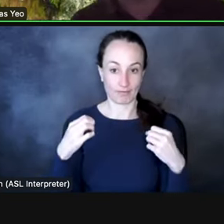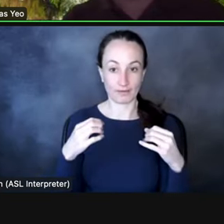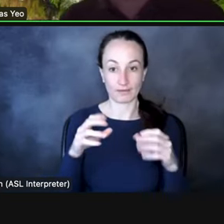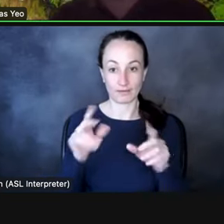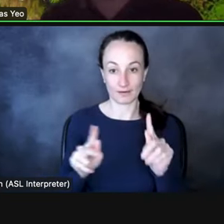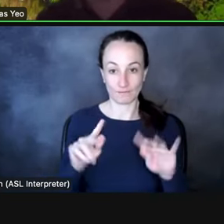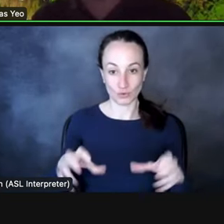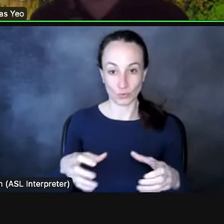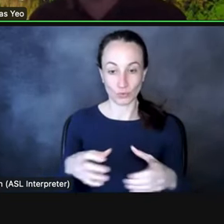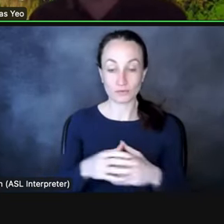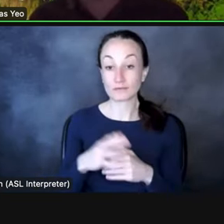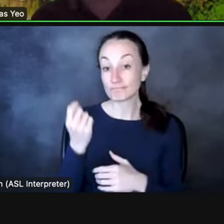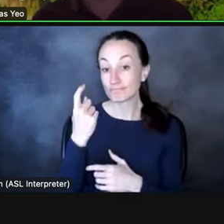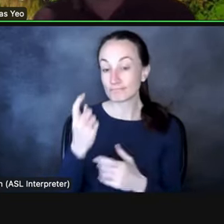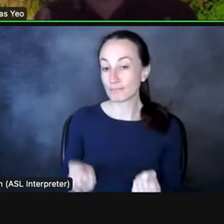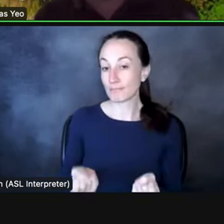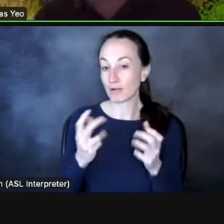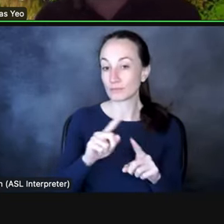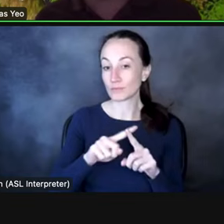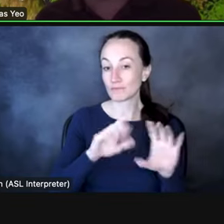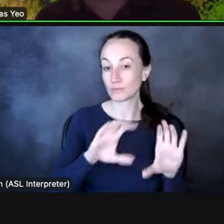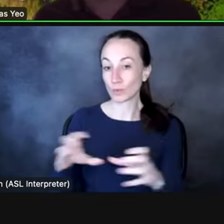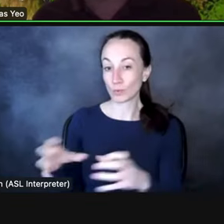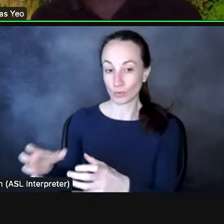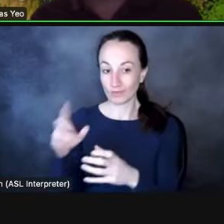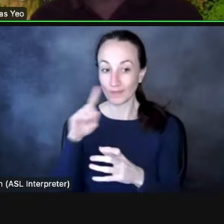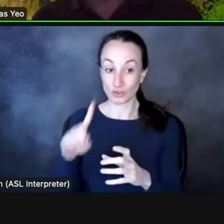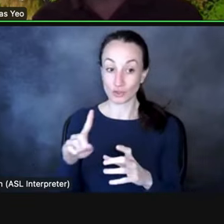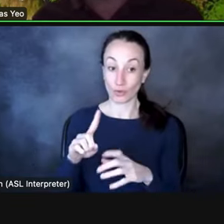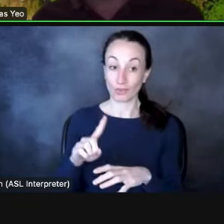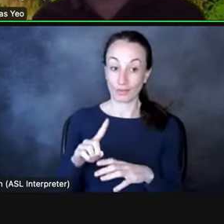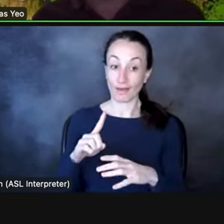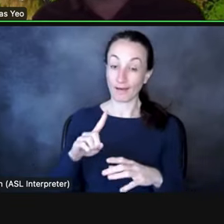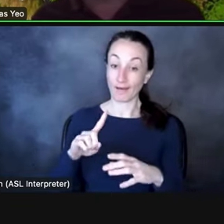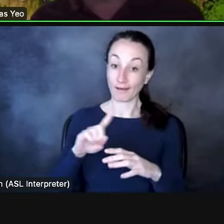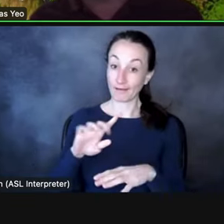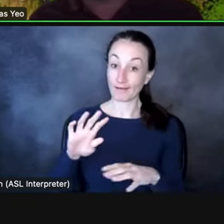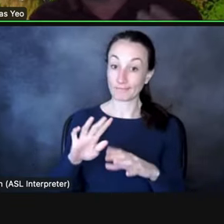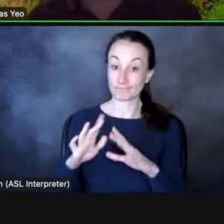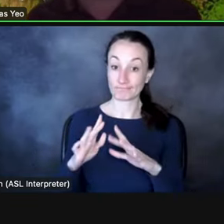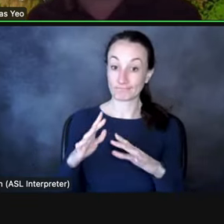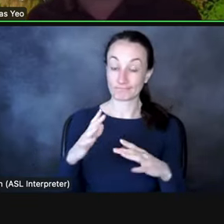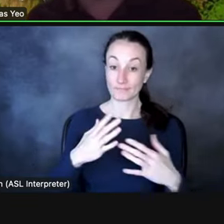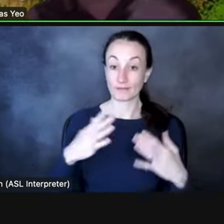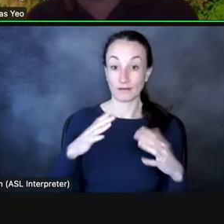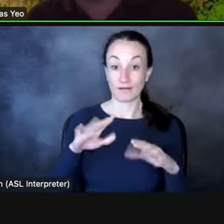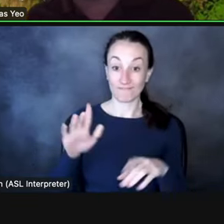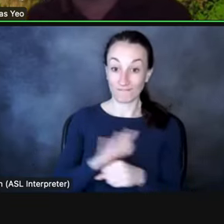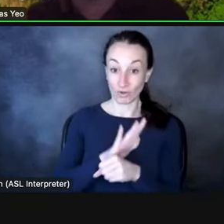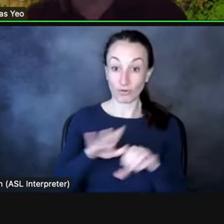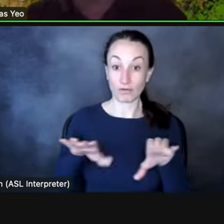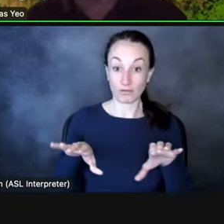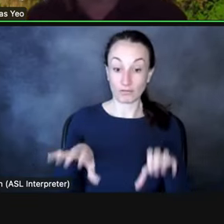However, multiple groups have shown that past state functional connectivity is better than resting state functional connectivity for predicting